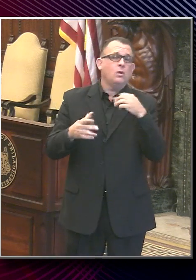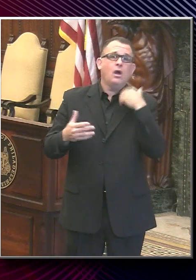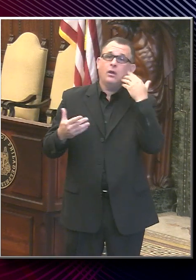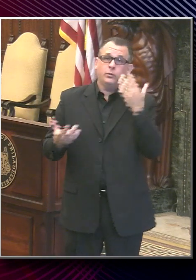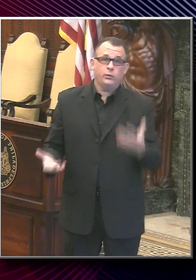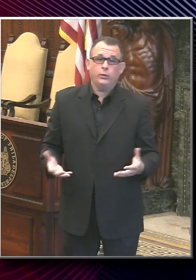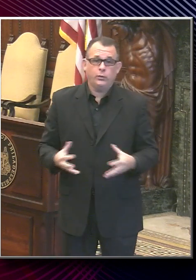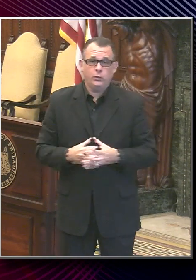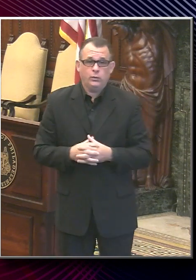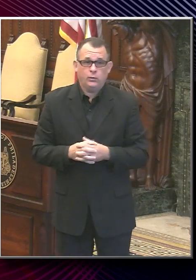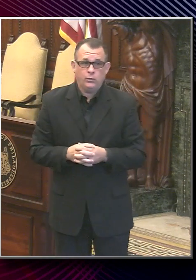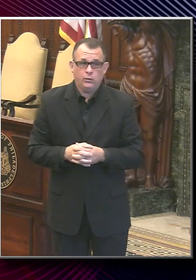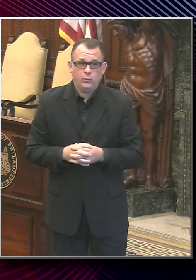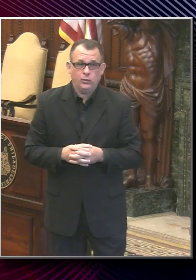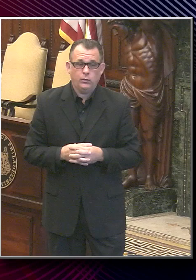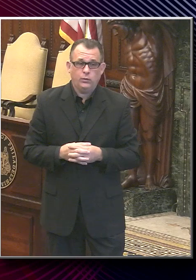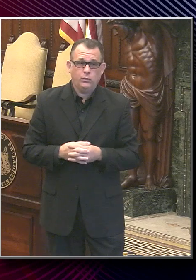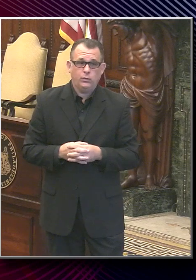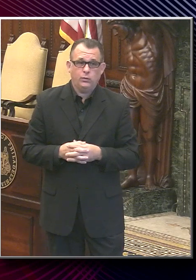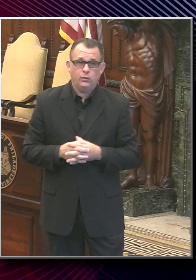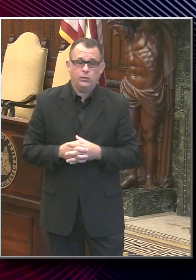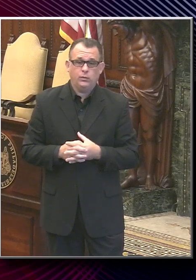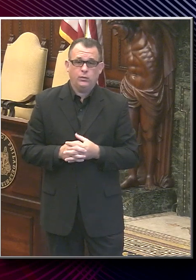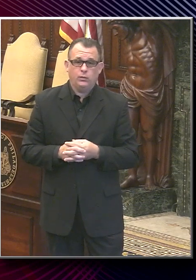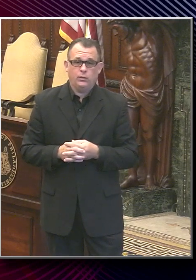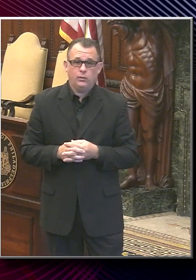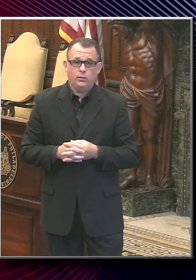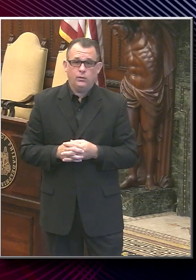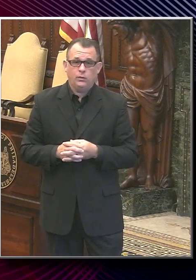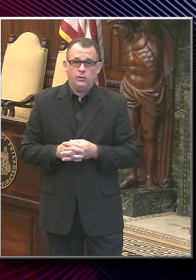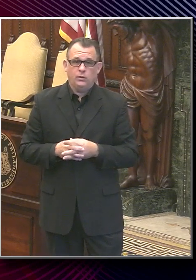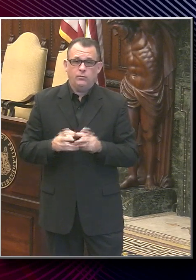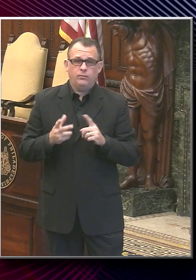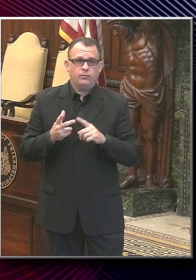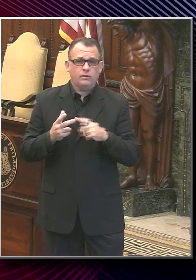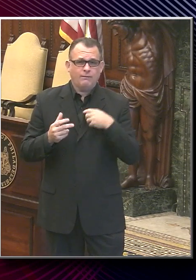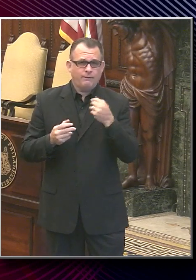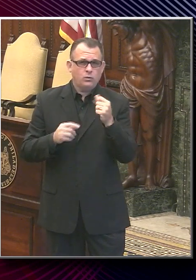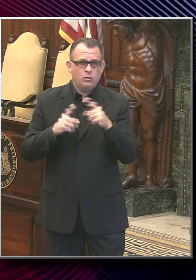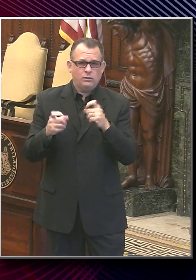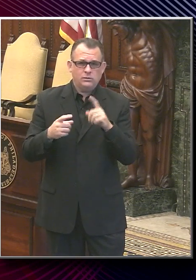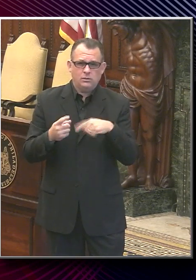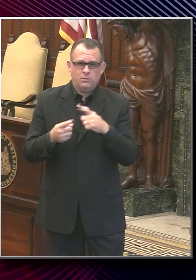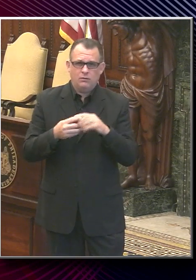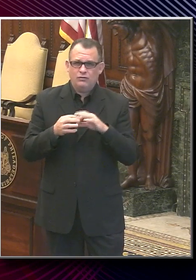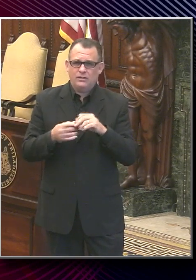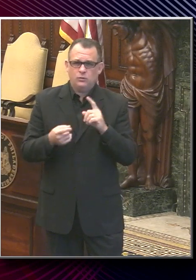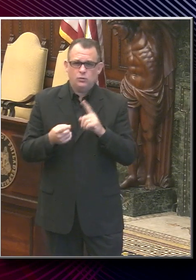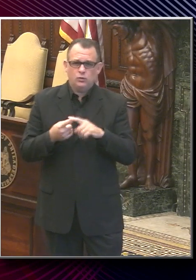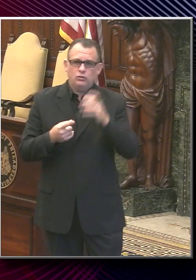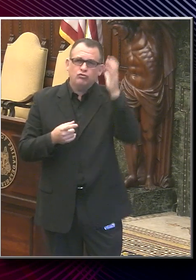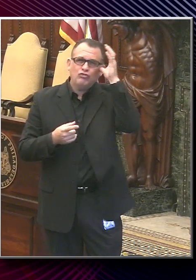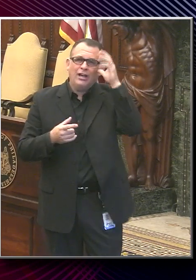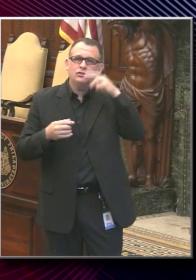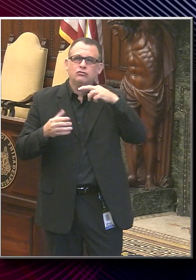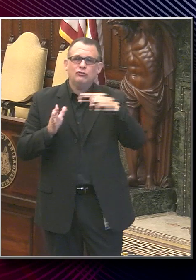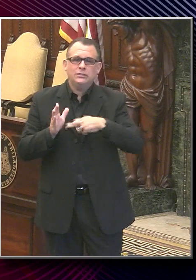Okay. And I also have a couple of questions related to trash and recycling